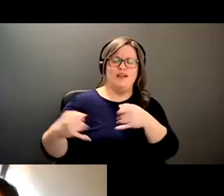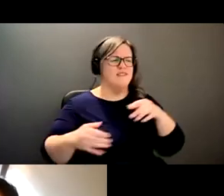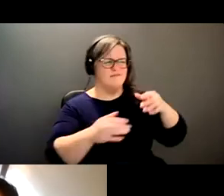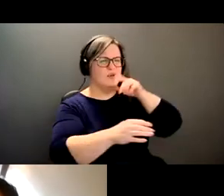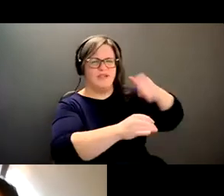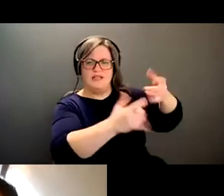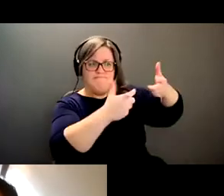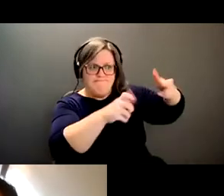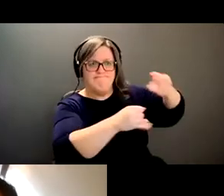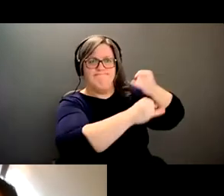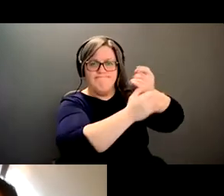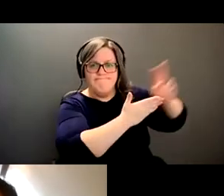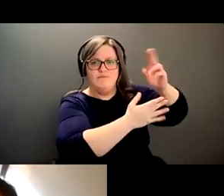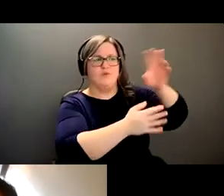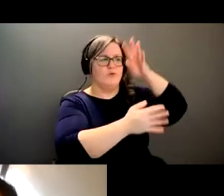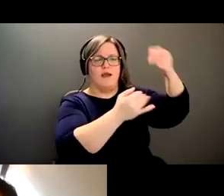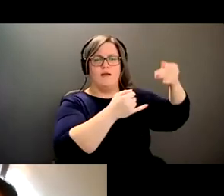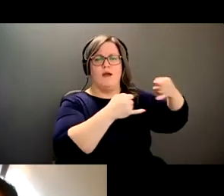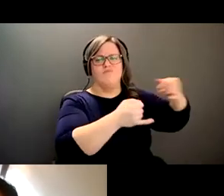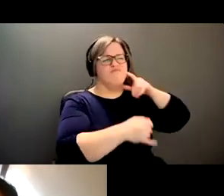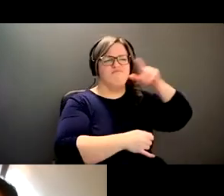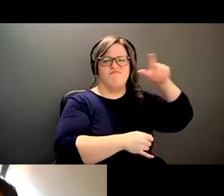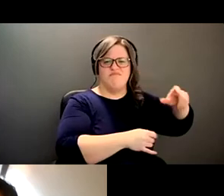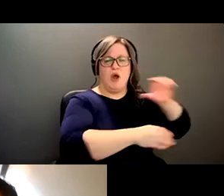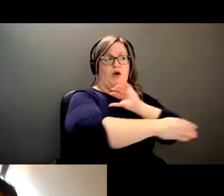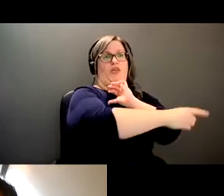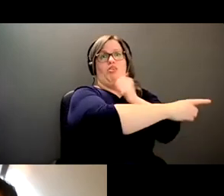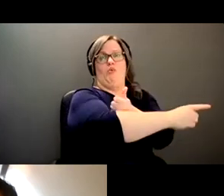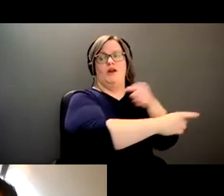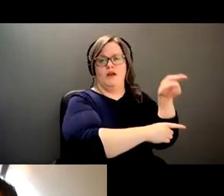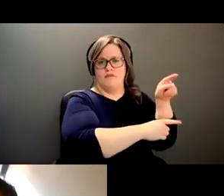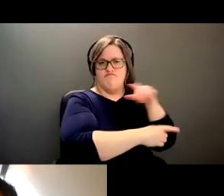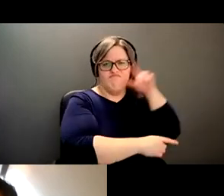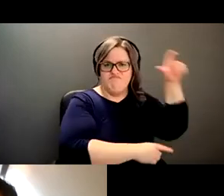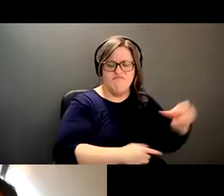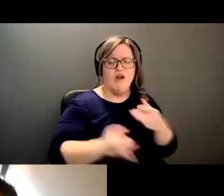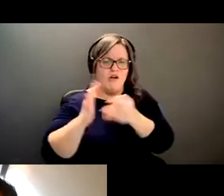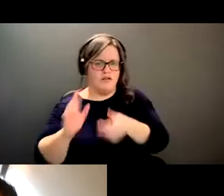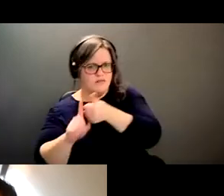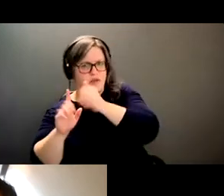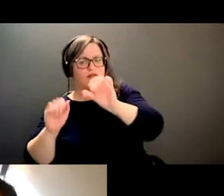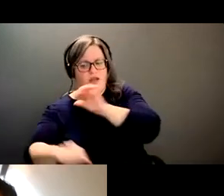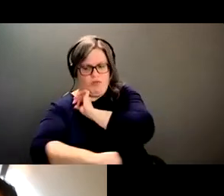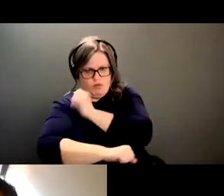think it's kind of decentering that authority or that decision-making ability of framing the